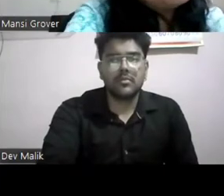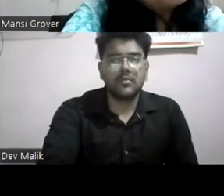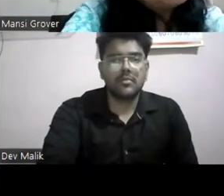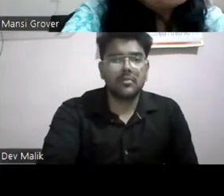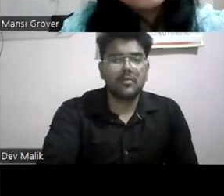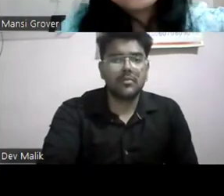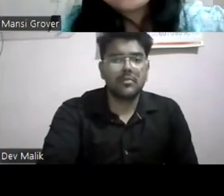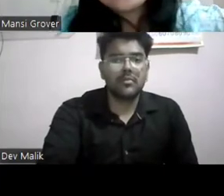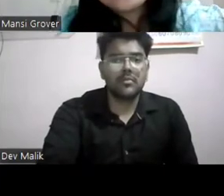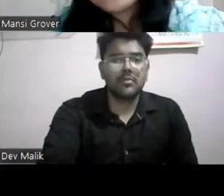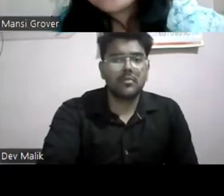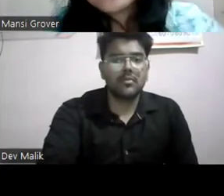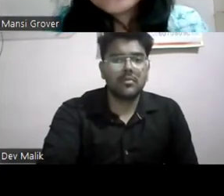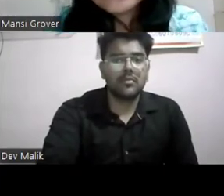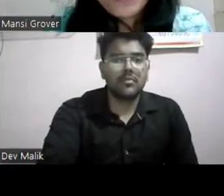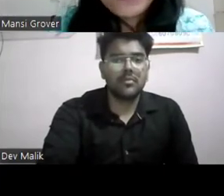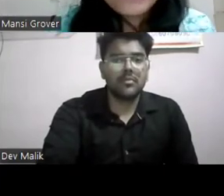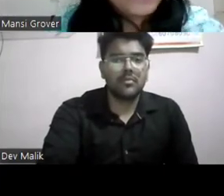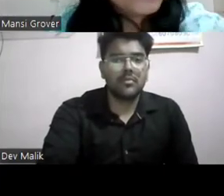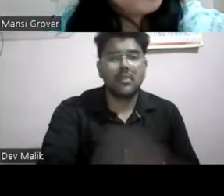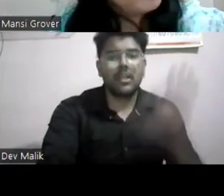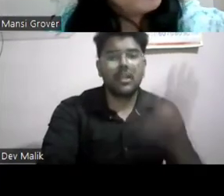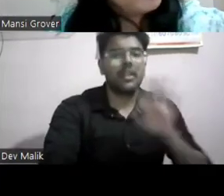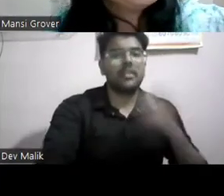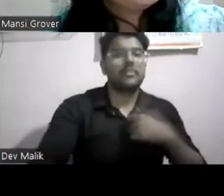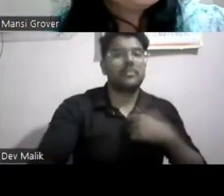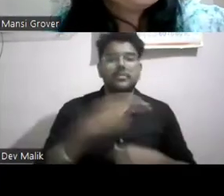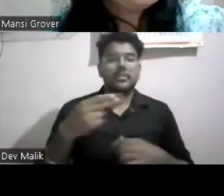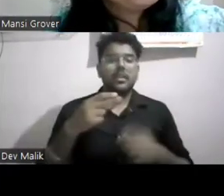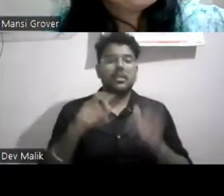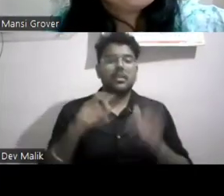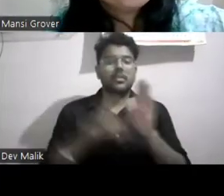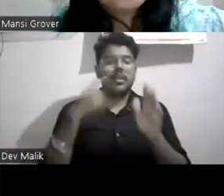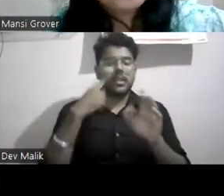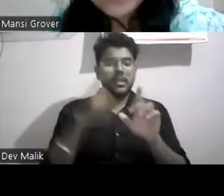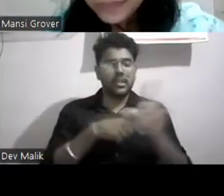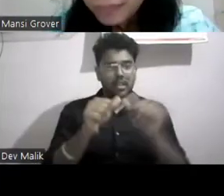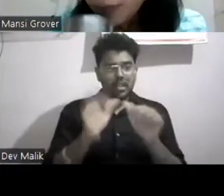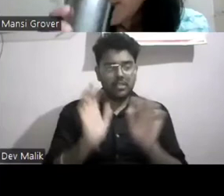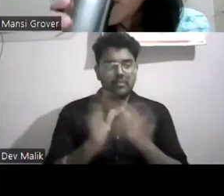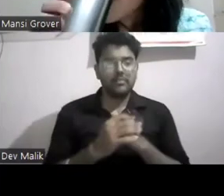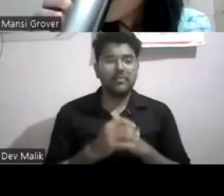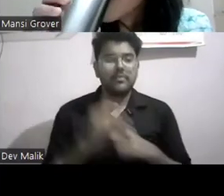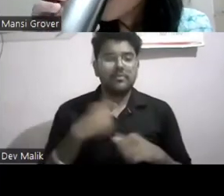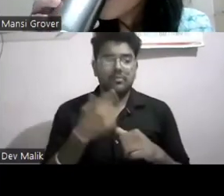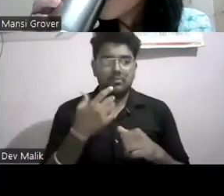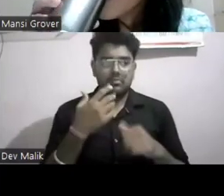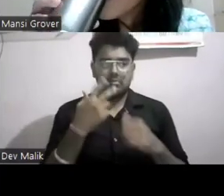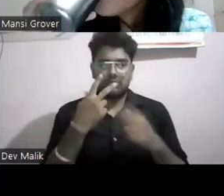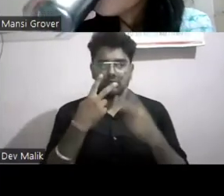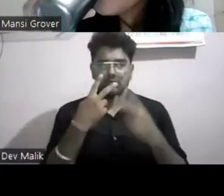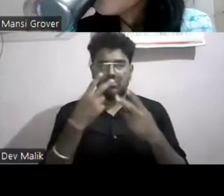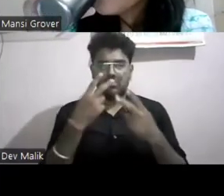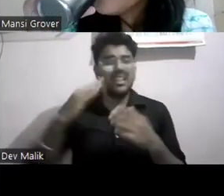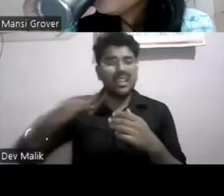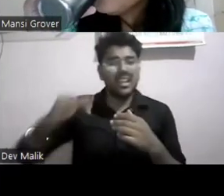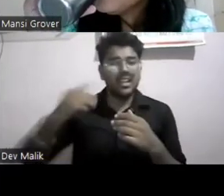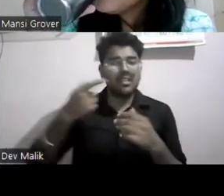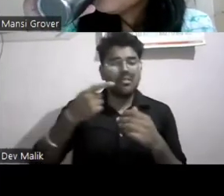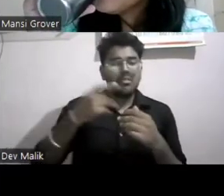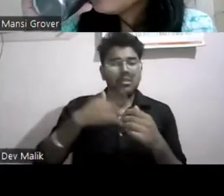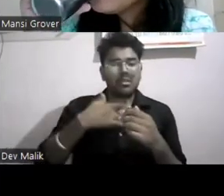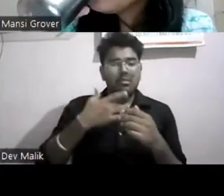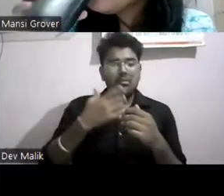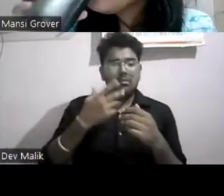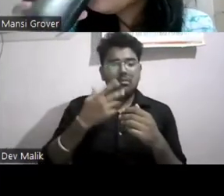Hi, this is Ria. Hi, Ria. So I think that when I was a child and our school took